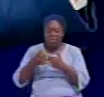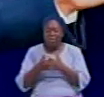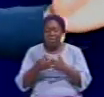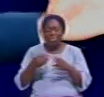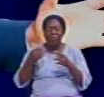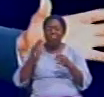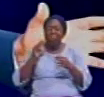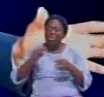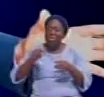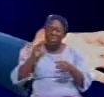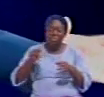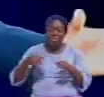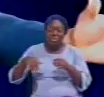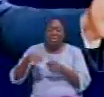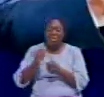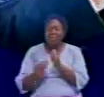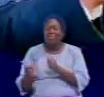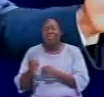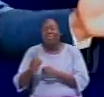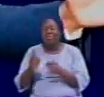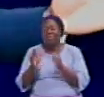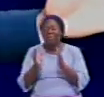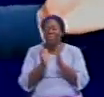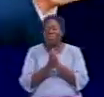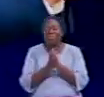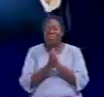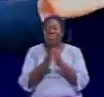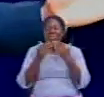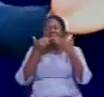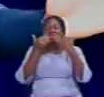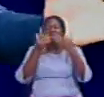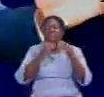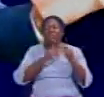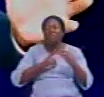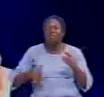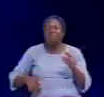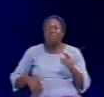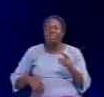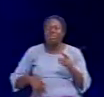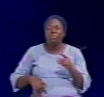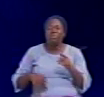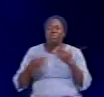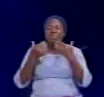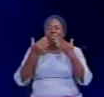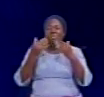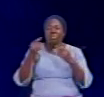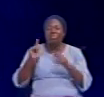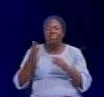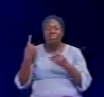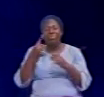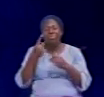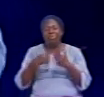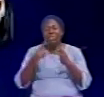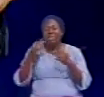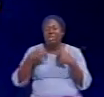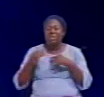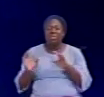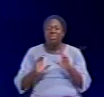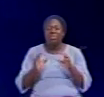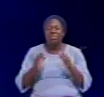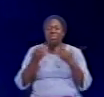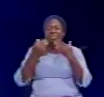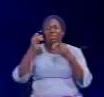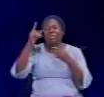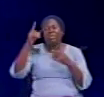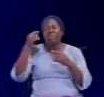just worship the name of the Lord. Father, Lord, we just worship you. Thank him. Thank God for what he has done. Thank